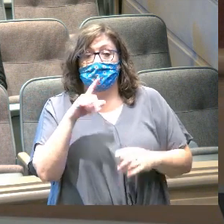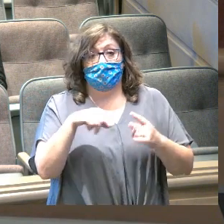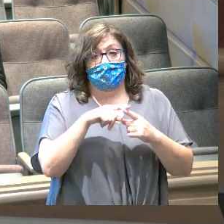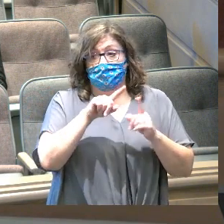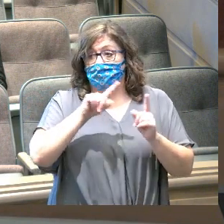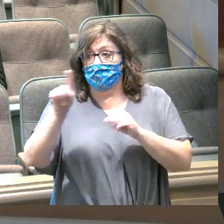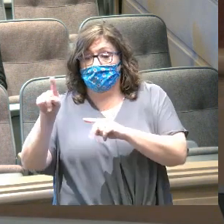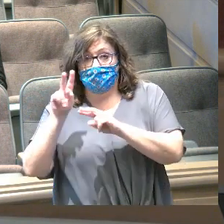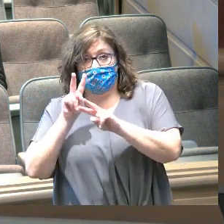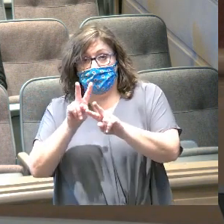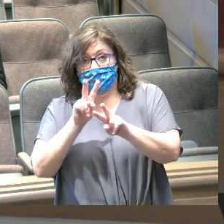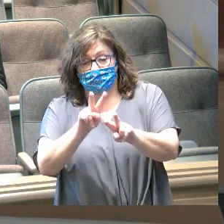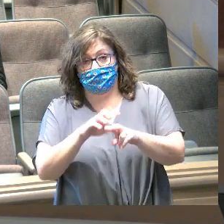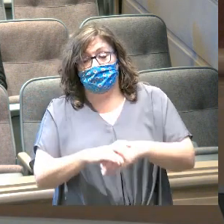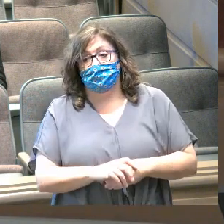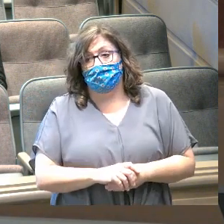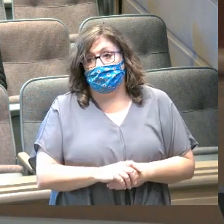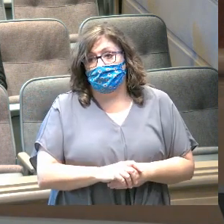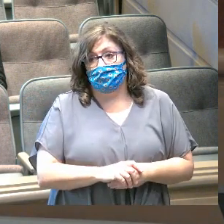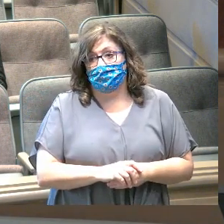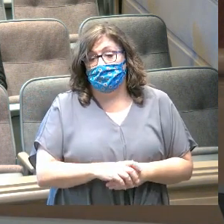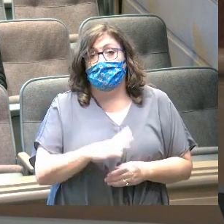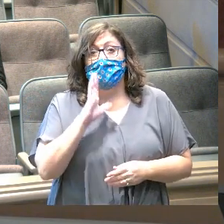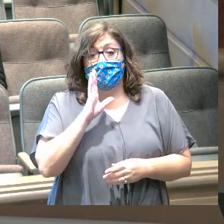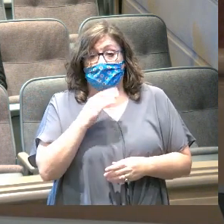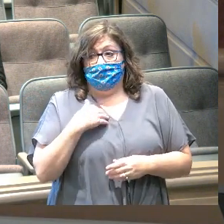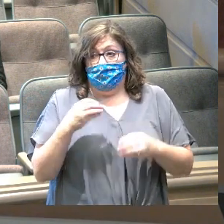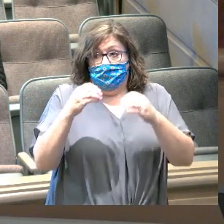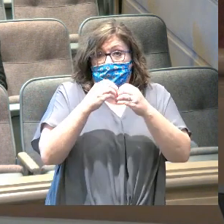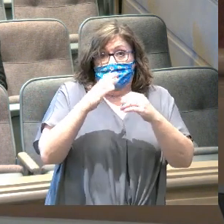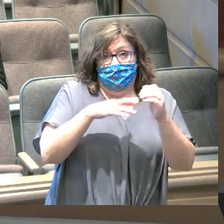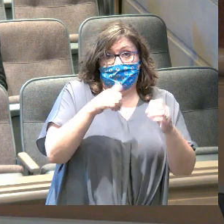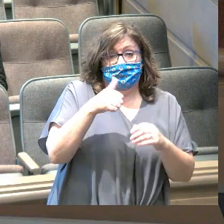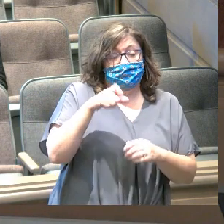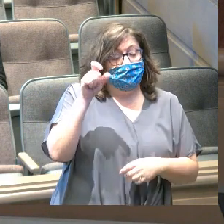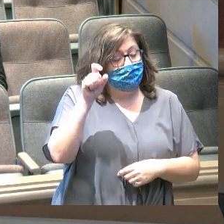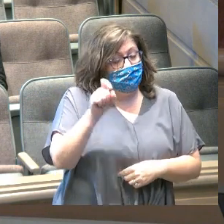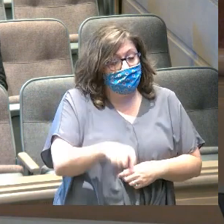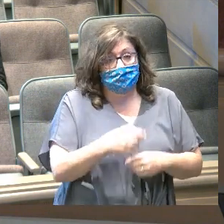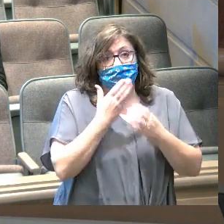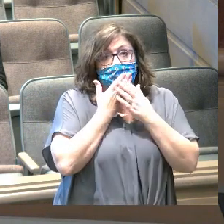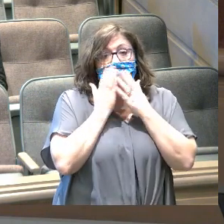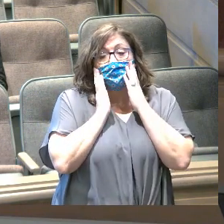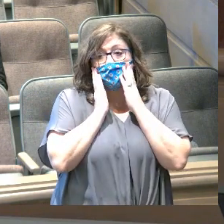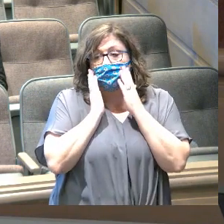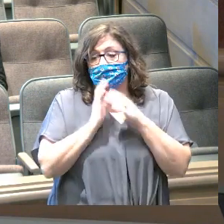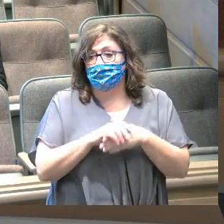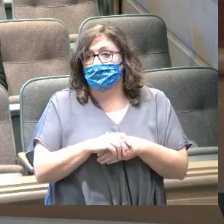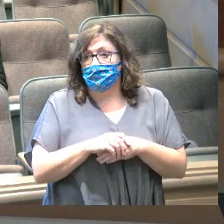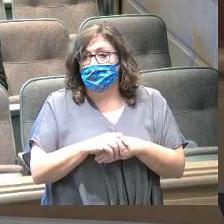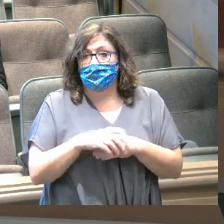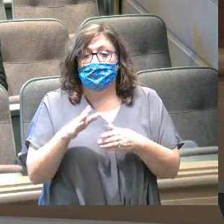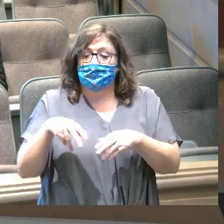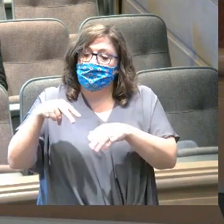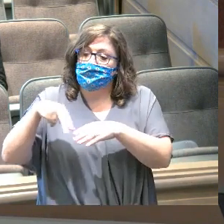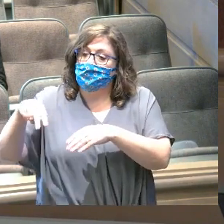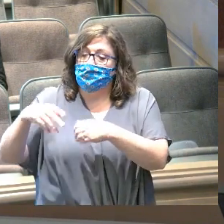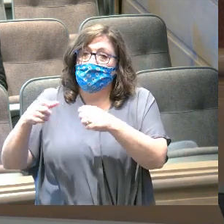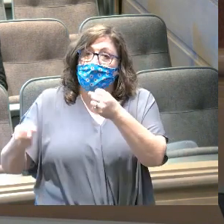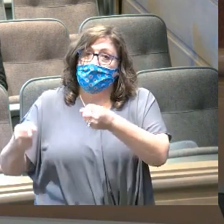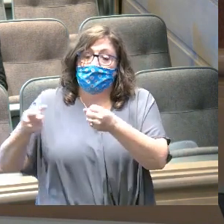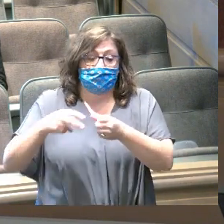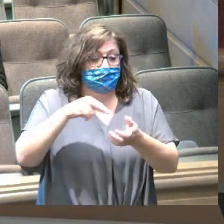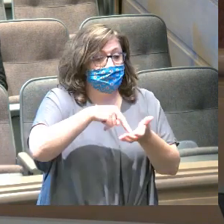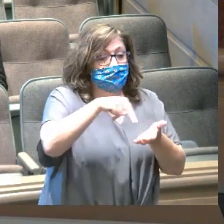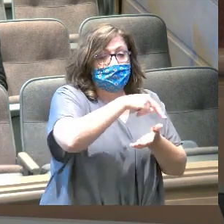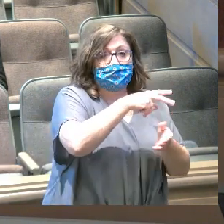funeral, if you're going to be more than 10, you need to mask up. Whether you're going to be standing beside the cars or standing in the cemetery,